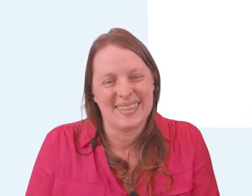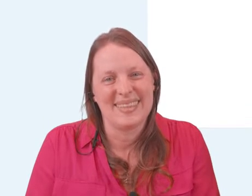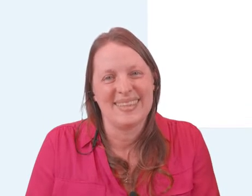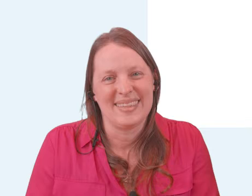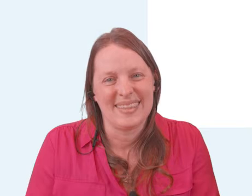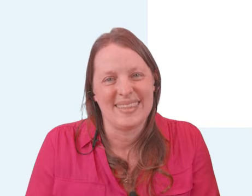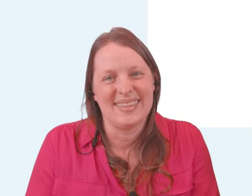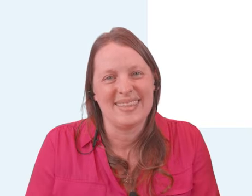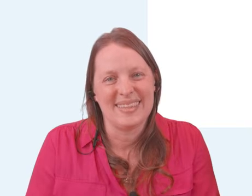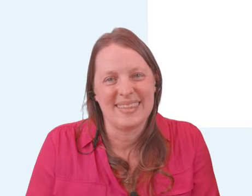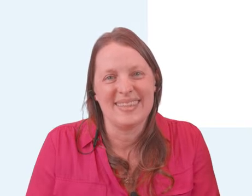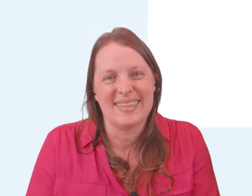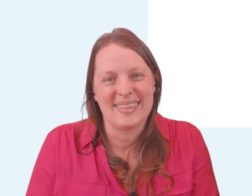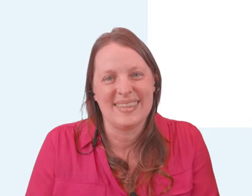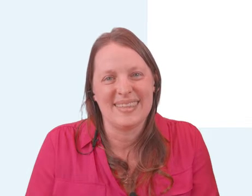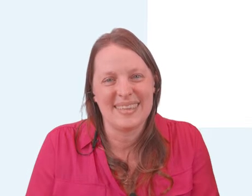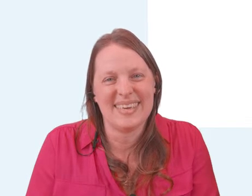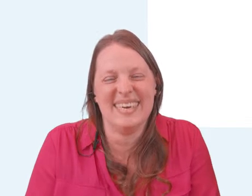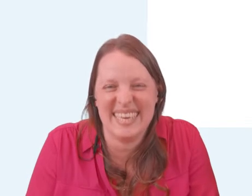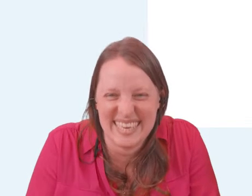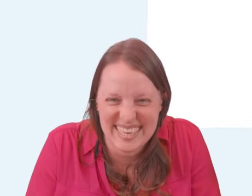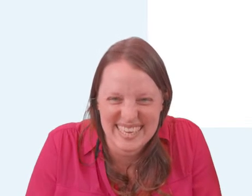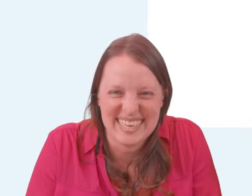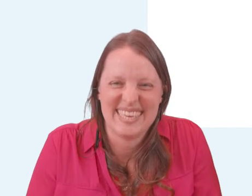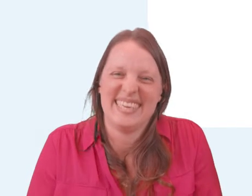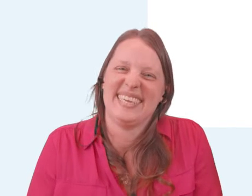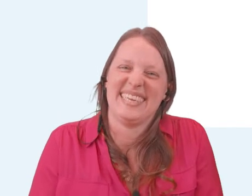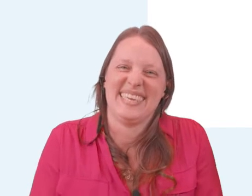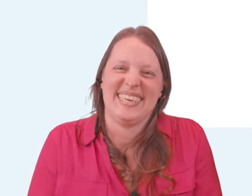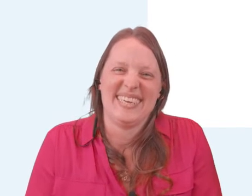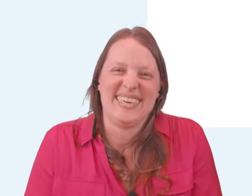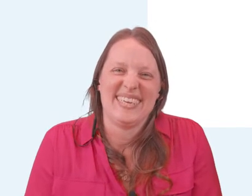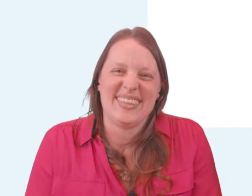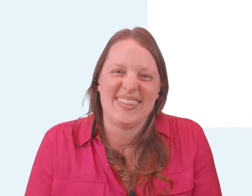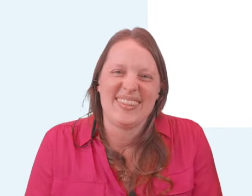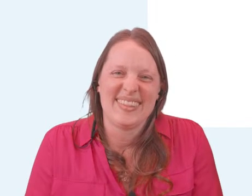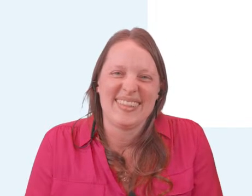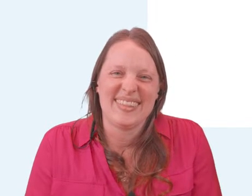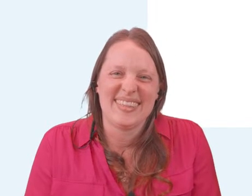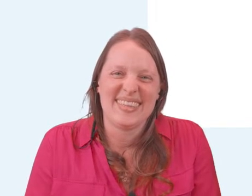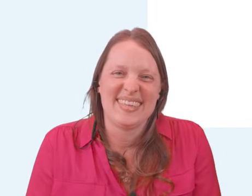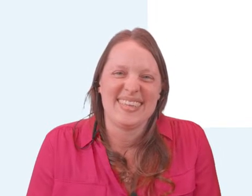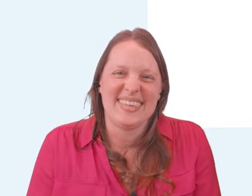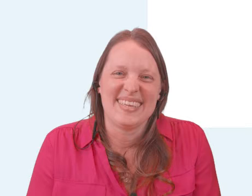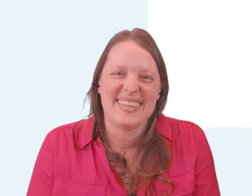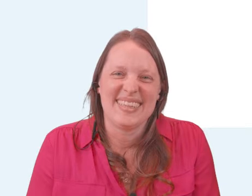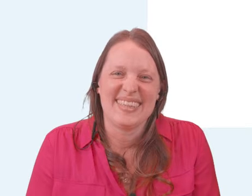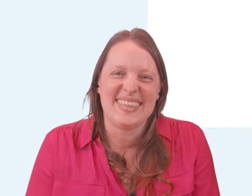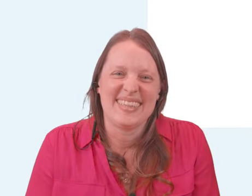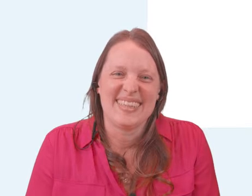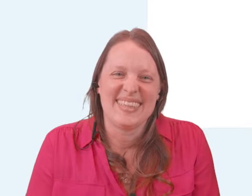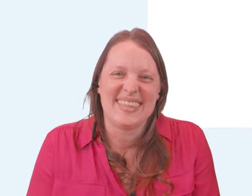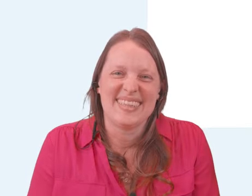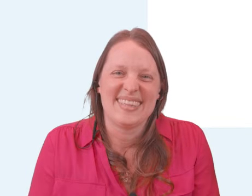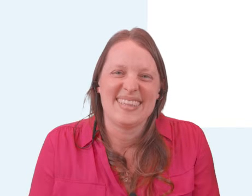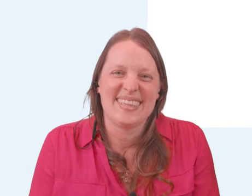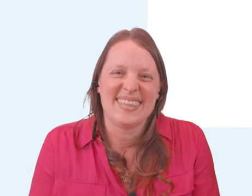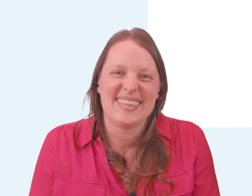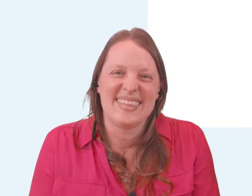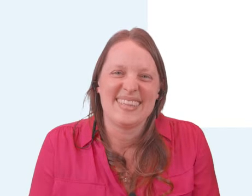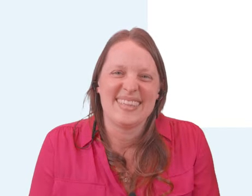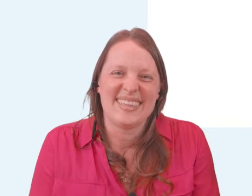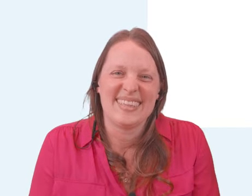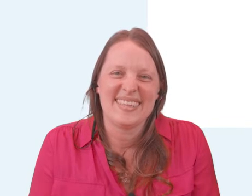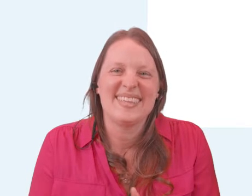think to make the matter worse, the lateral canal has